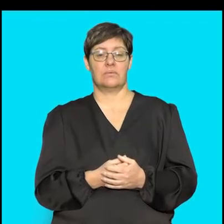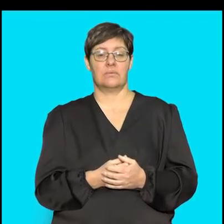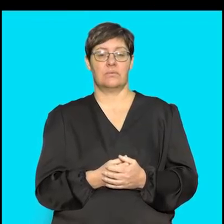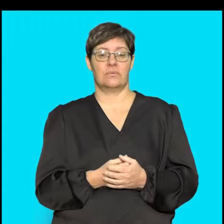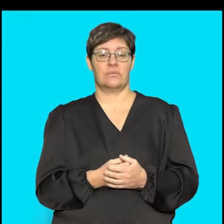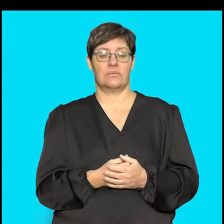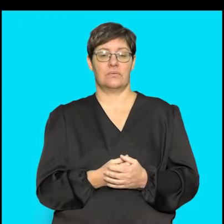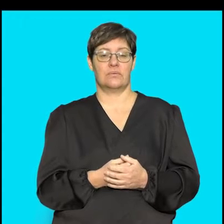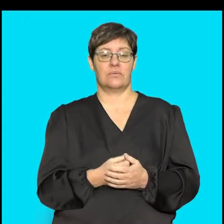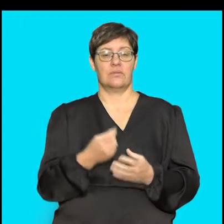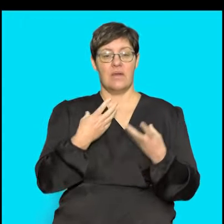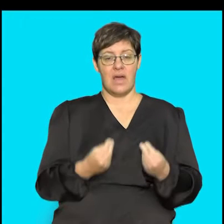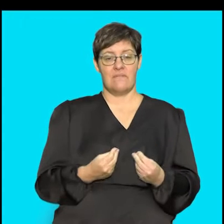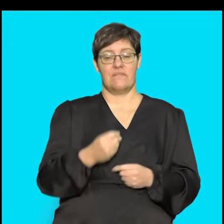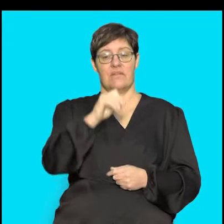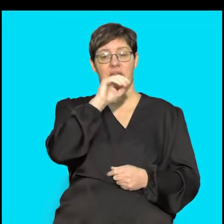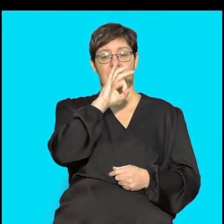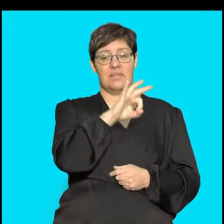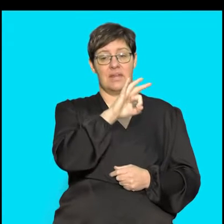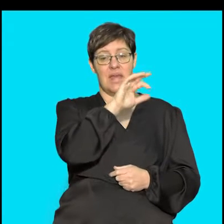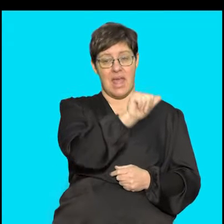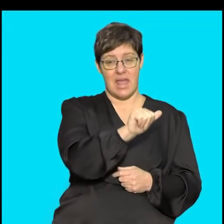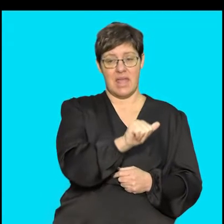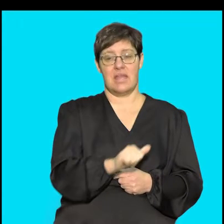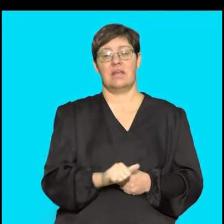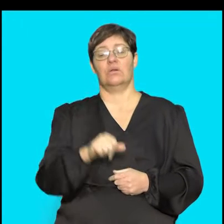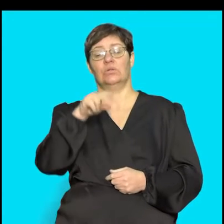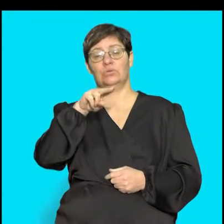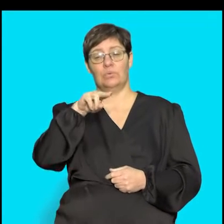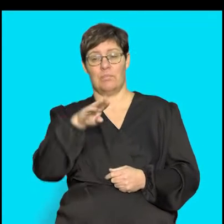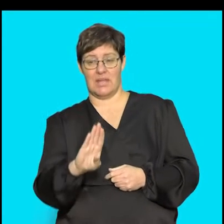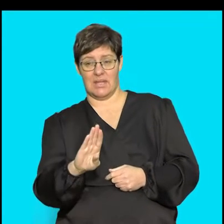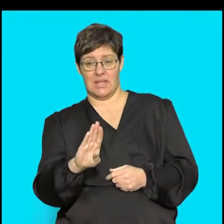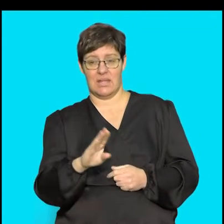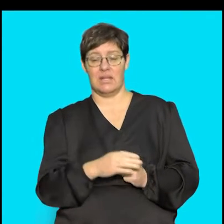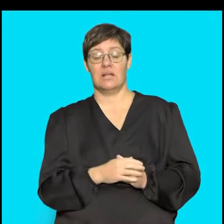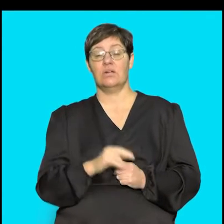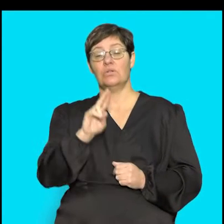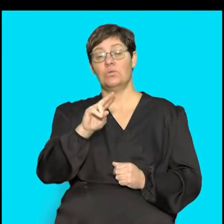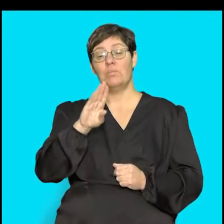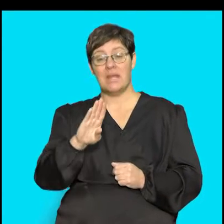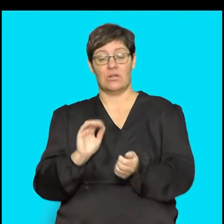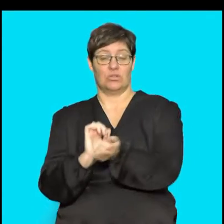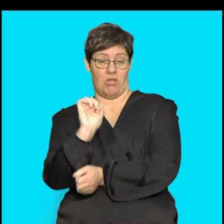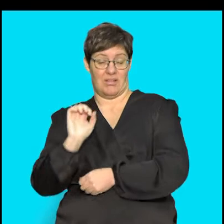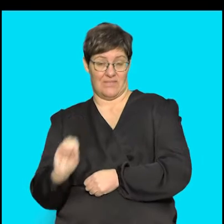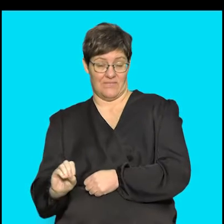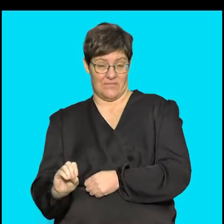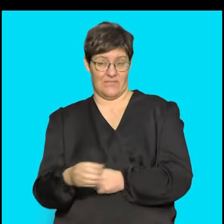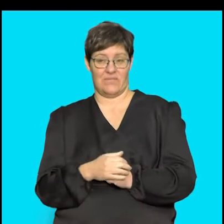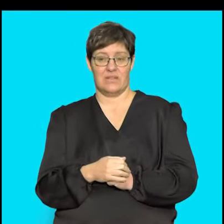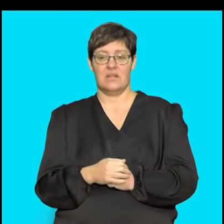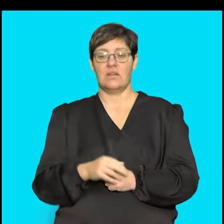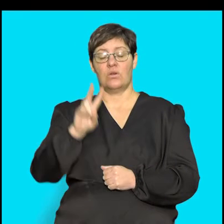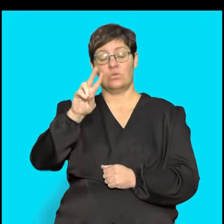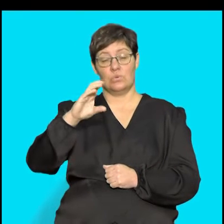Right. So we have 3A, 2Bs. I want you to note that my 2B is a solid. Then I've